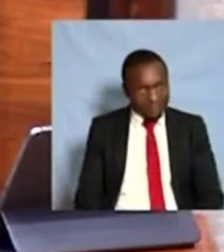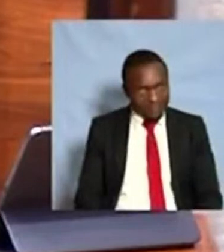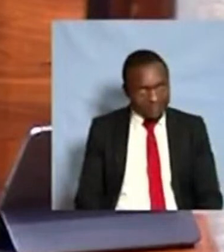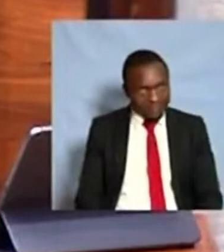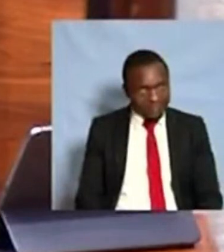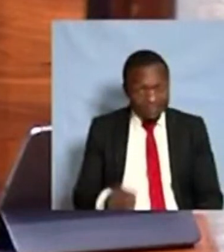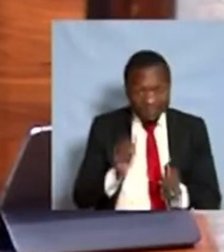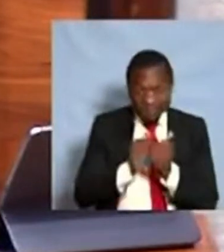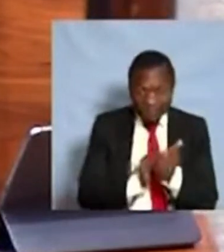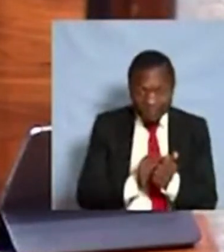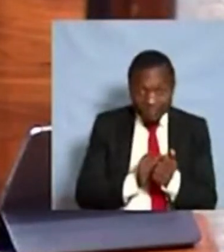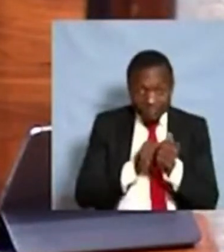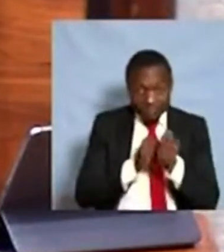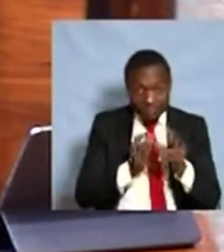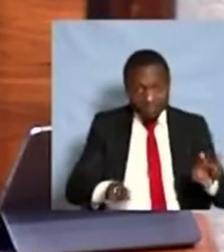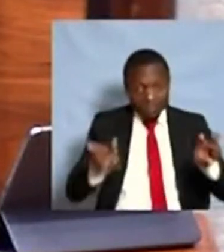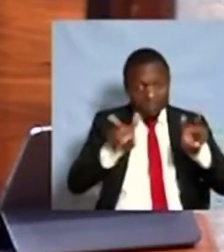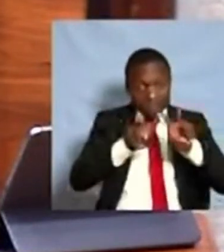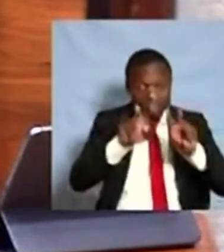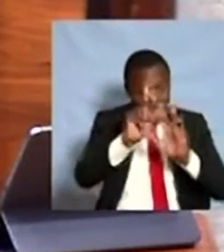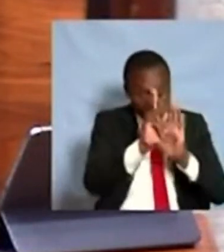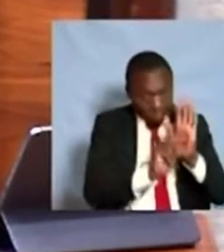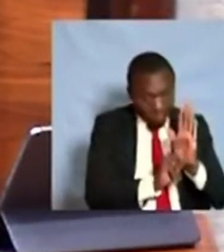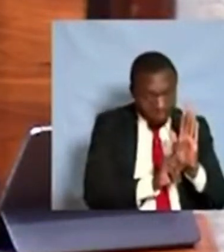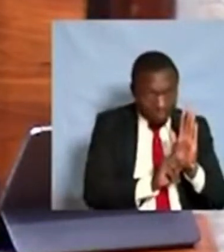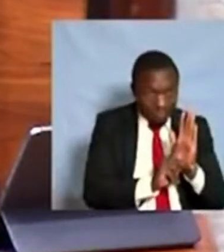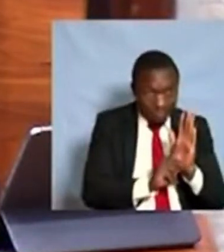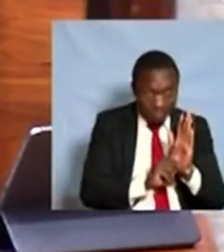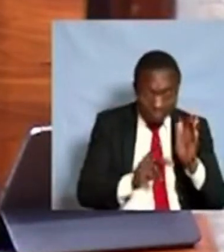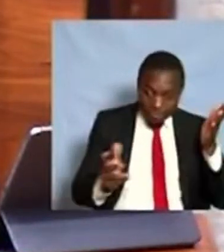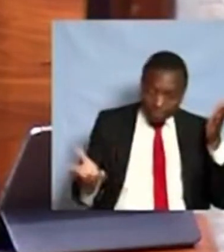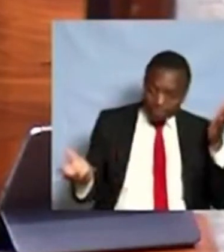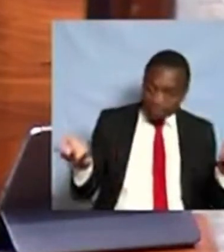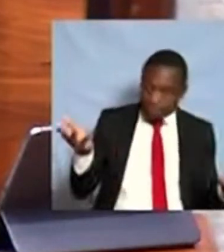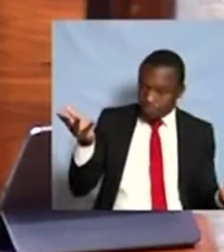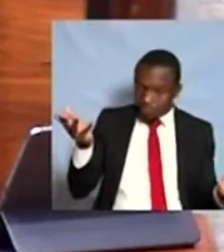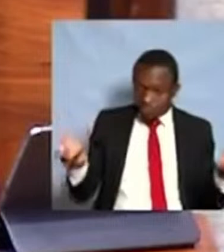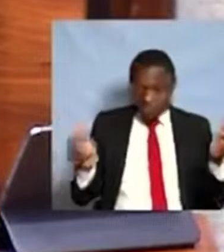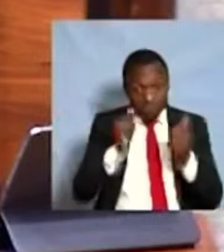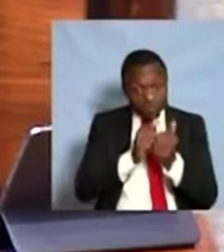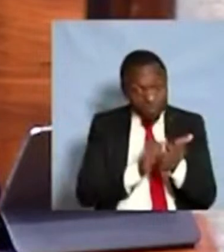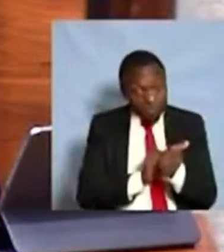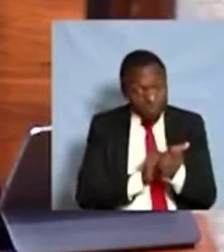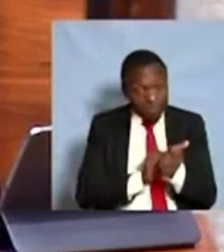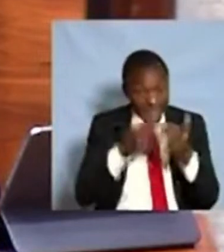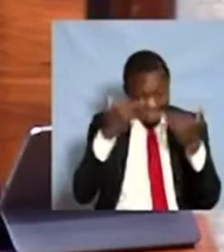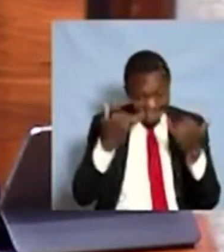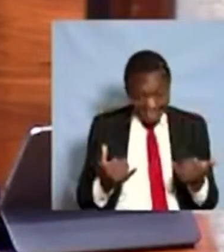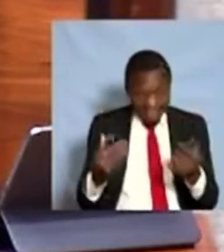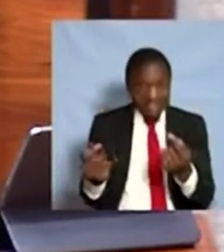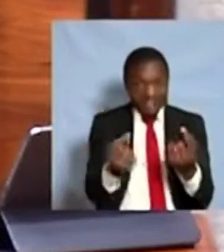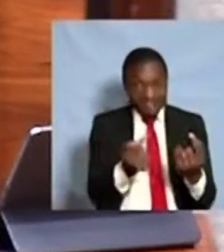as regards to values and principles is to measure about the current situation,